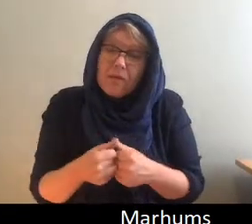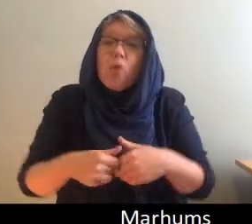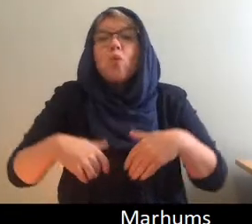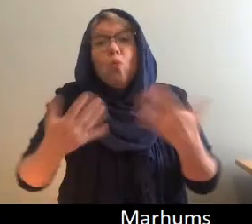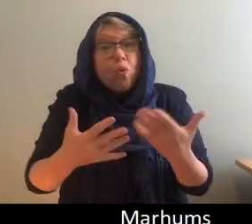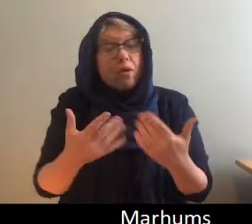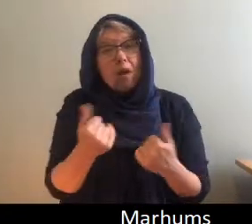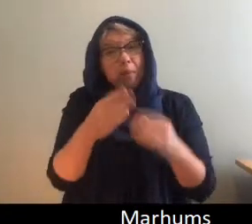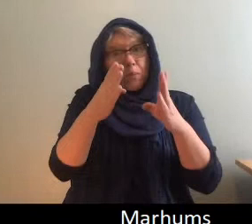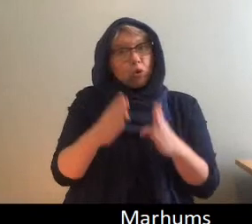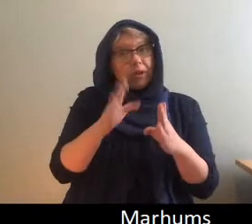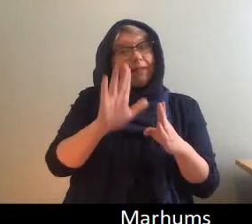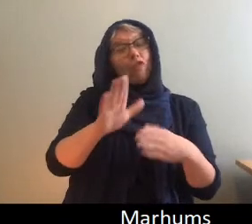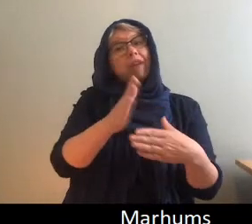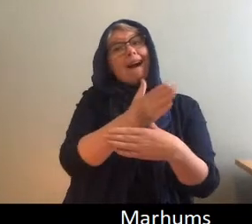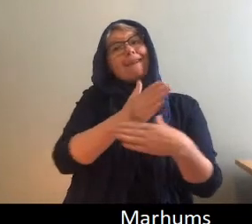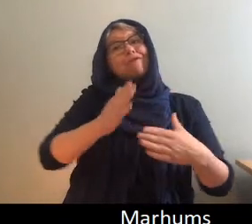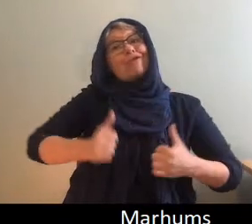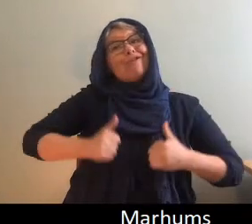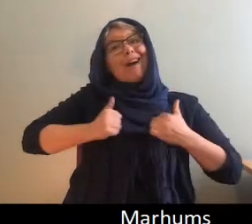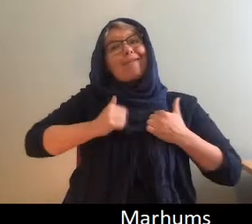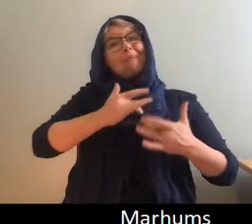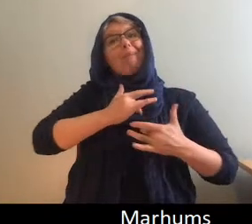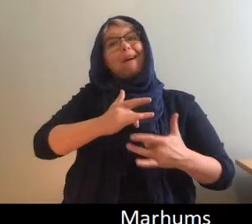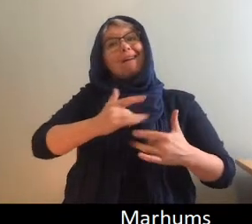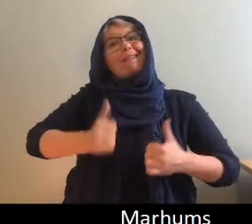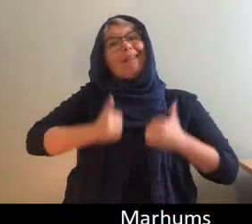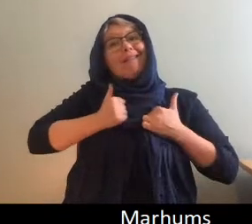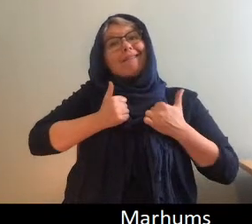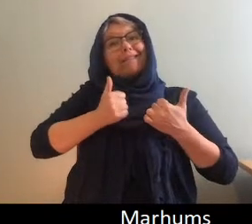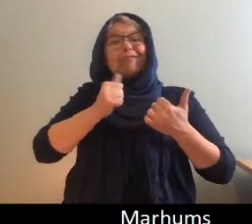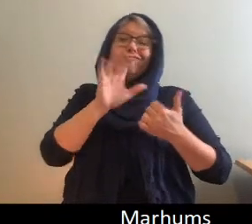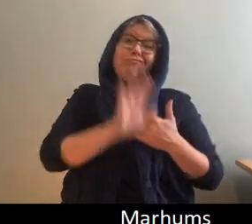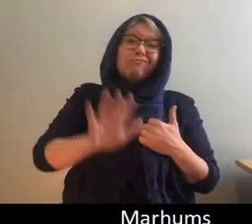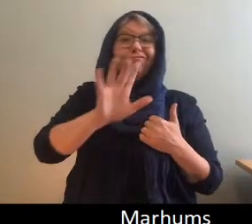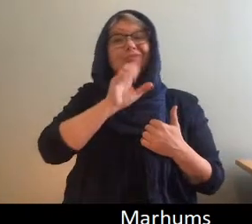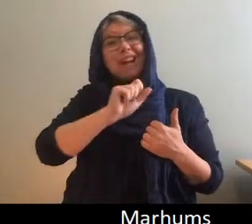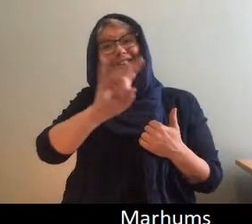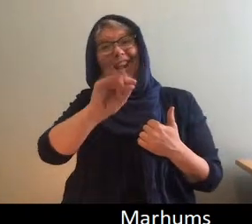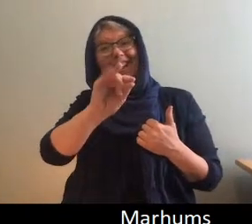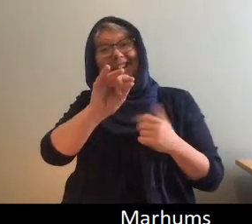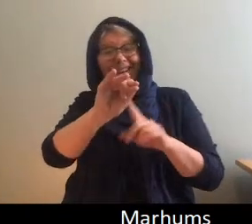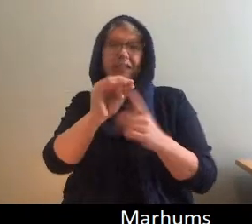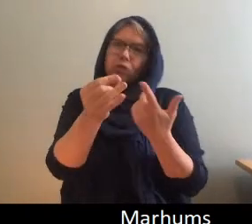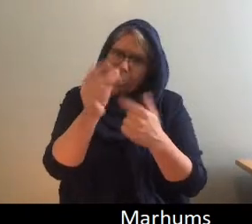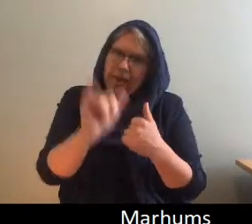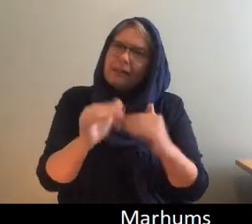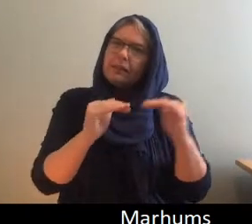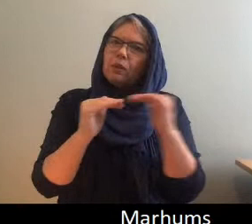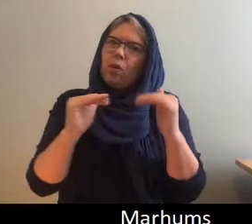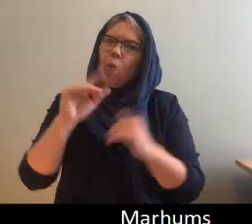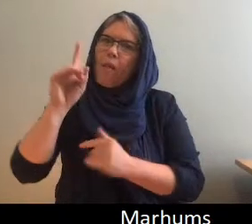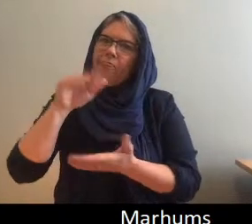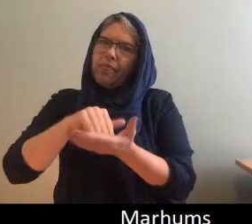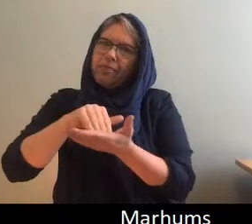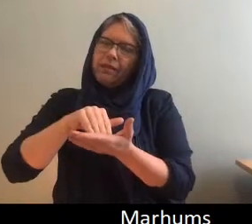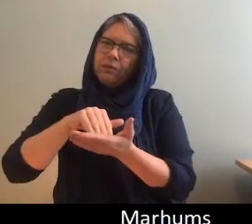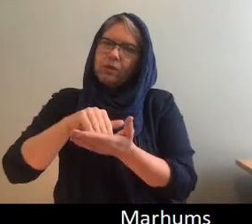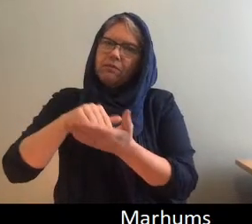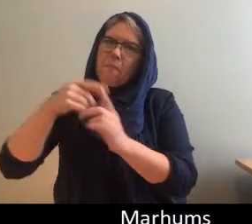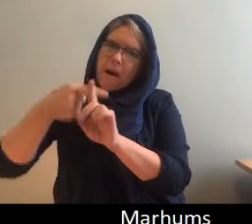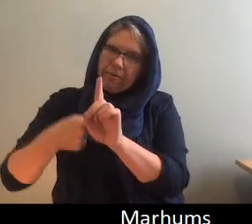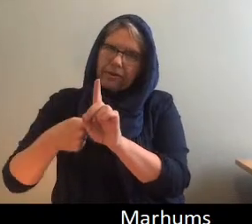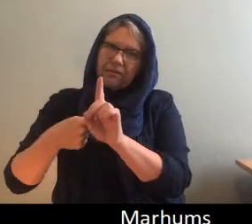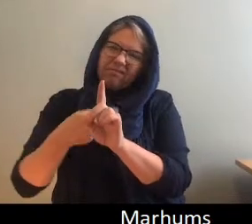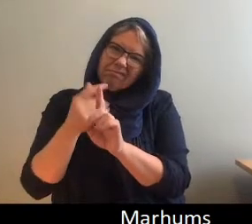So there's a number of reasons for this alfi shahr, 1,000 months. But as we continue, we see